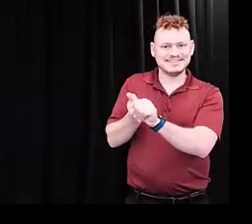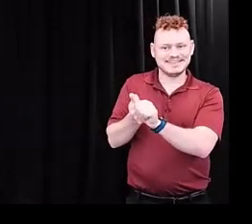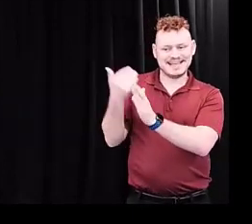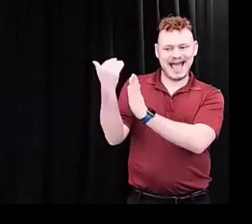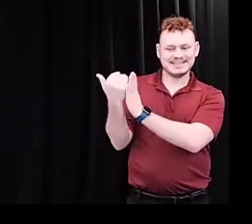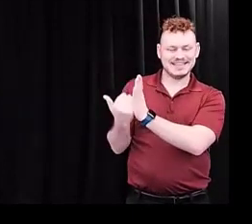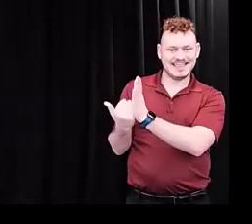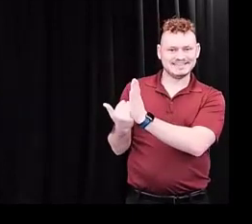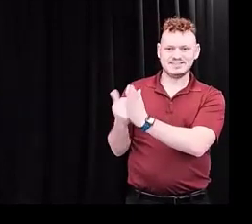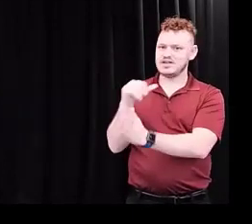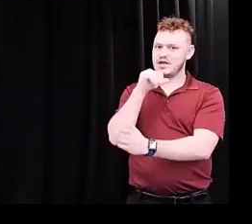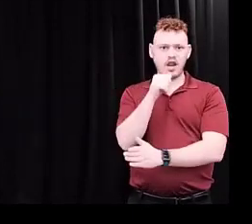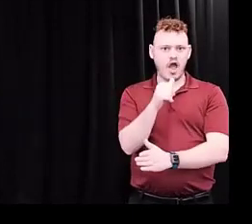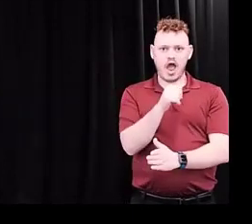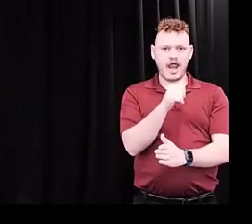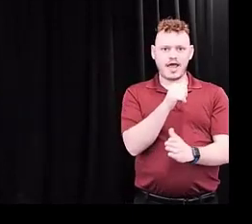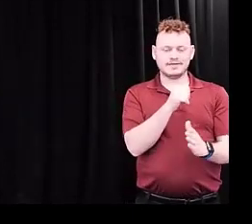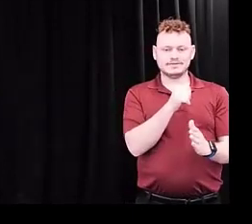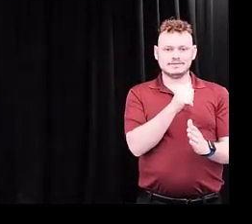instead of three